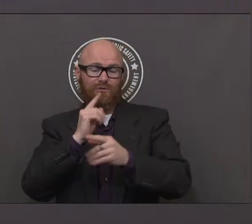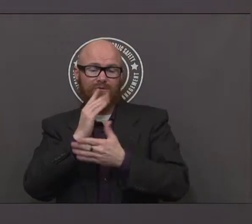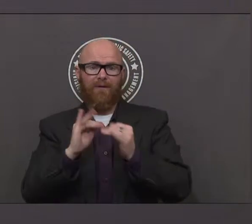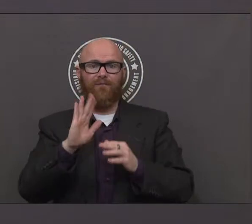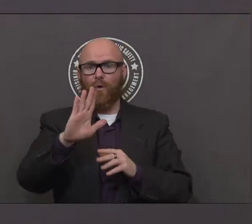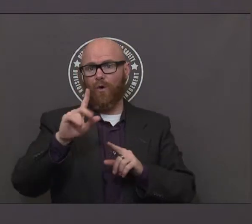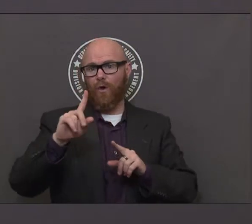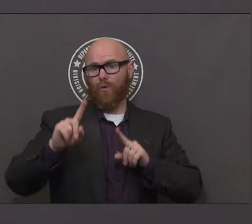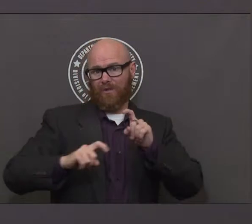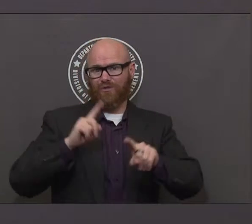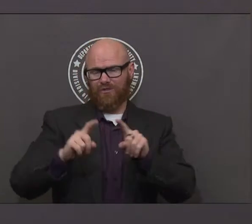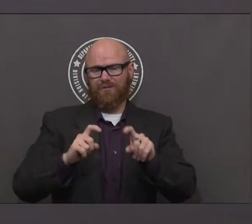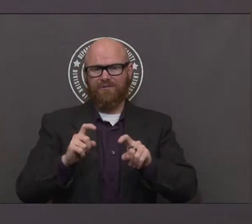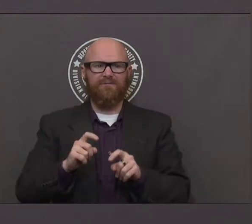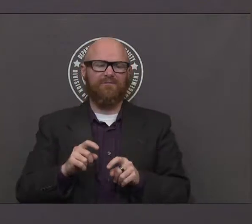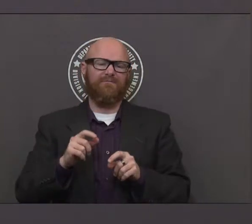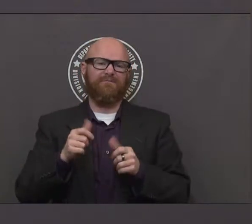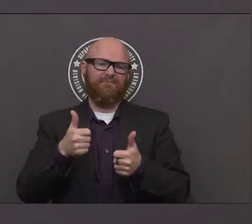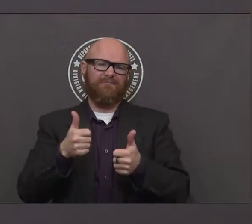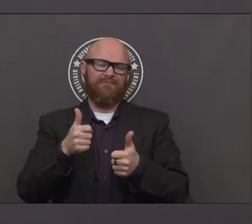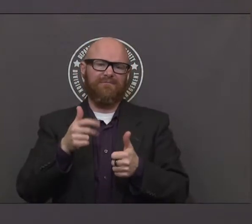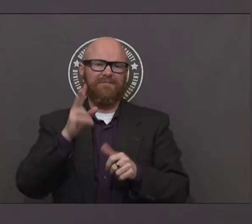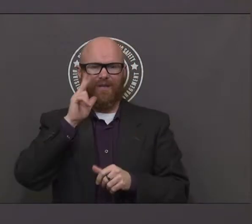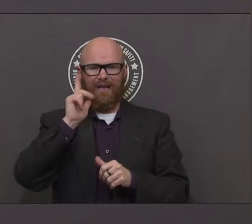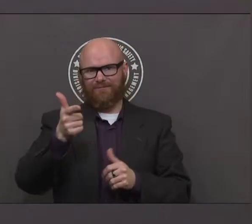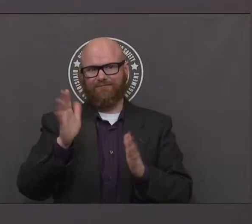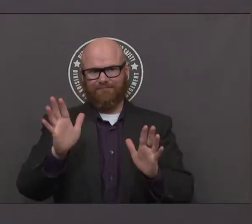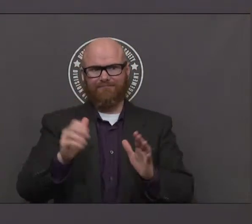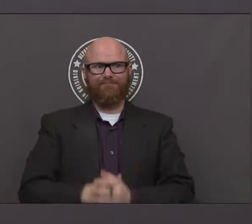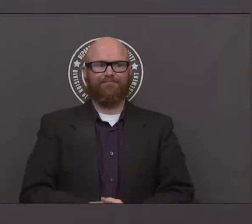more questions and pronounce things for you. Thanks, guys.